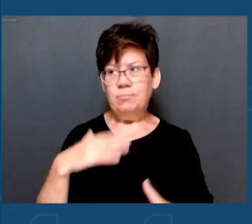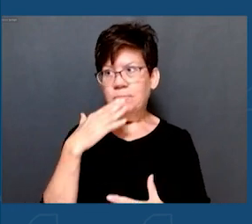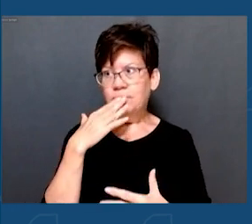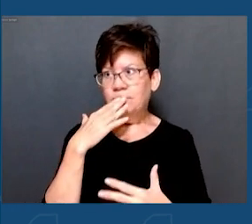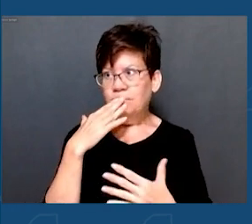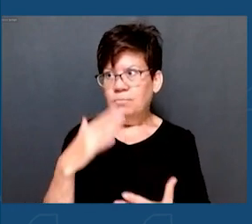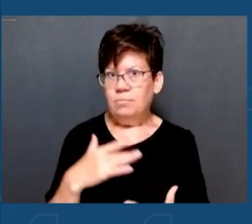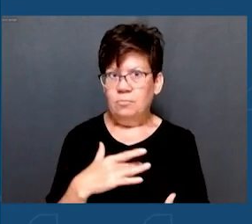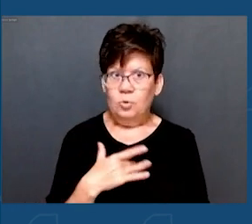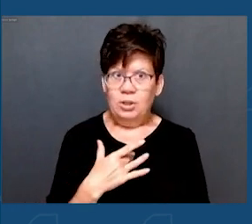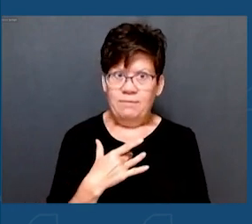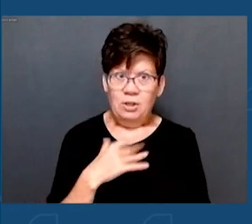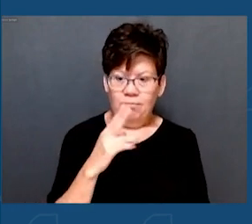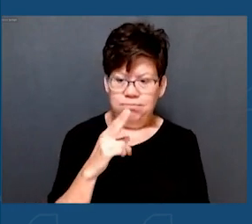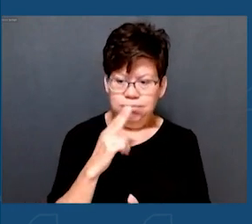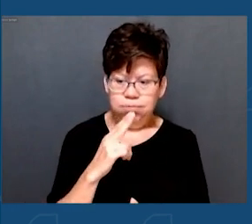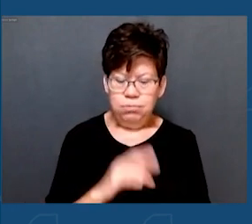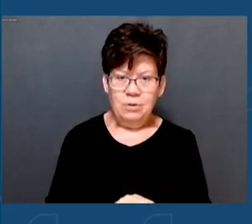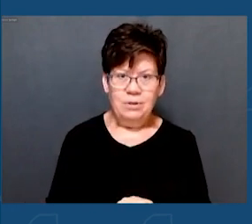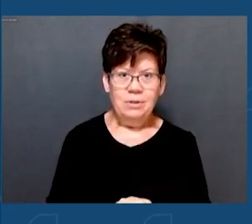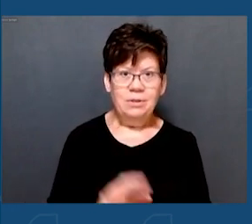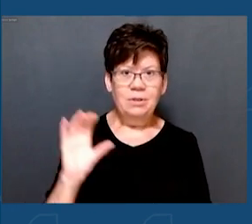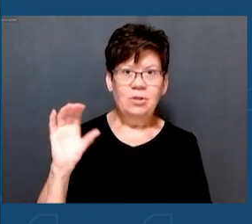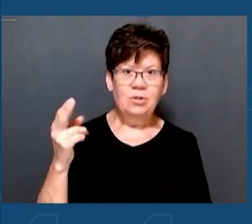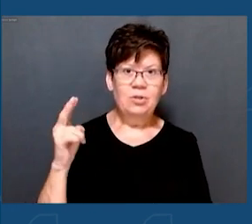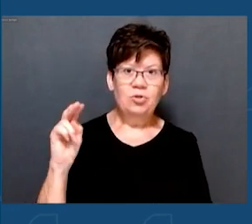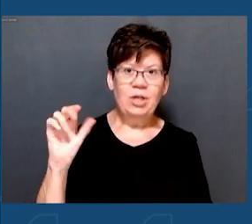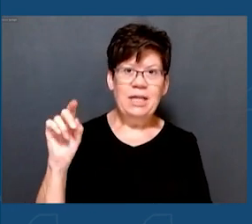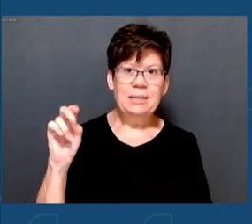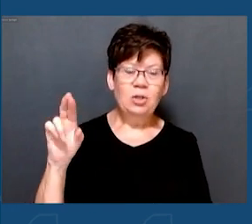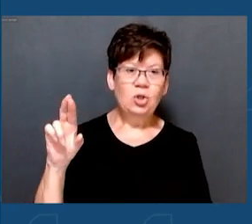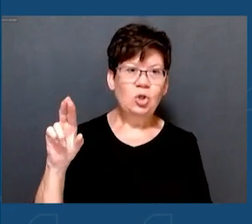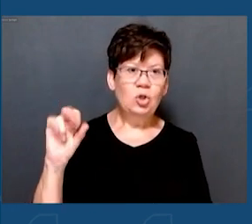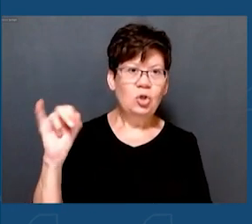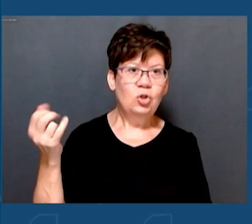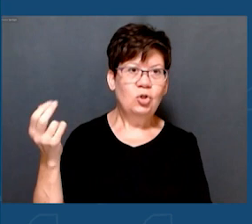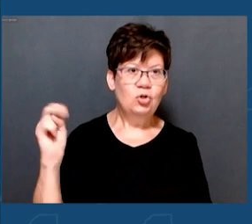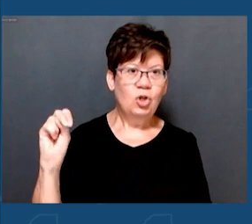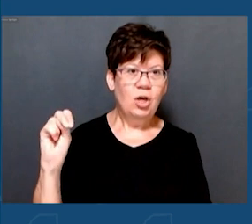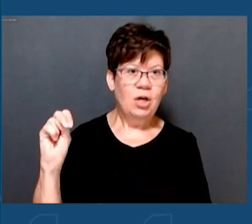grateful. Chancellor Dr. John King, let's give him another round of applause.